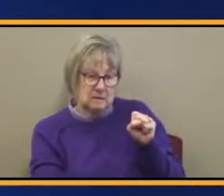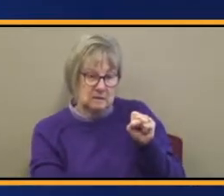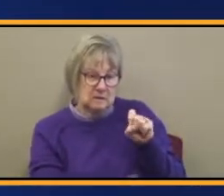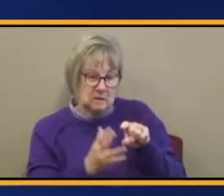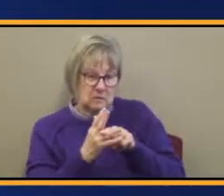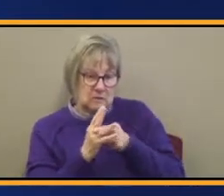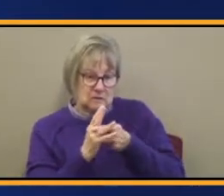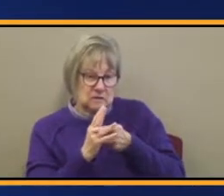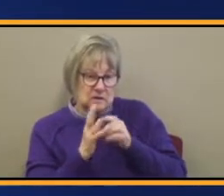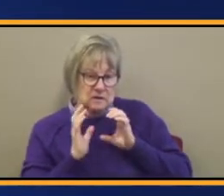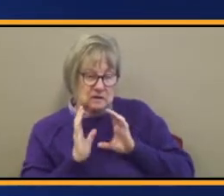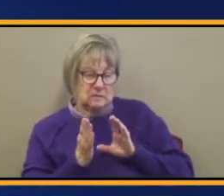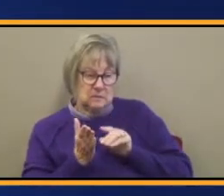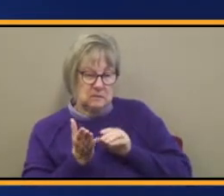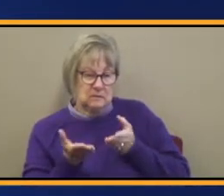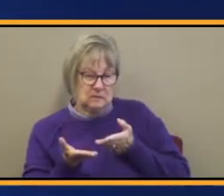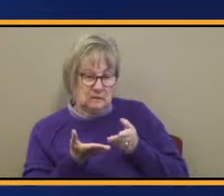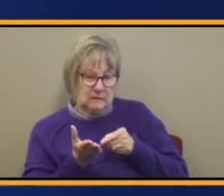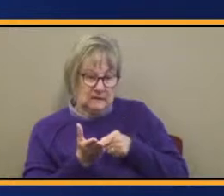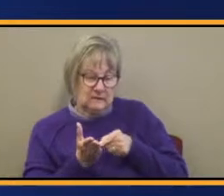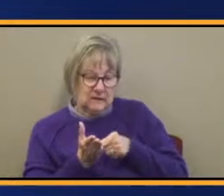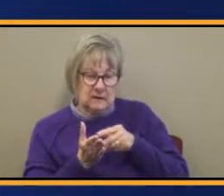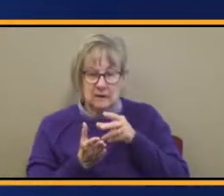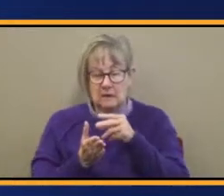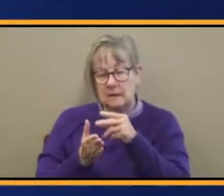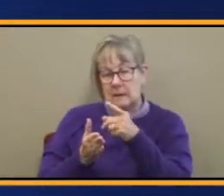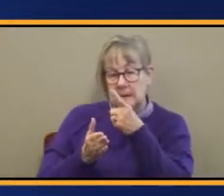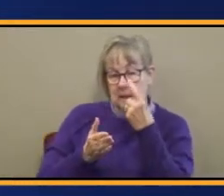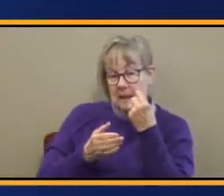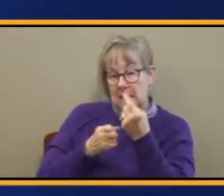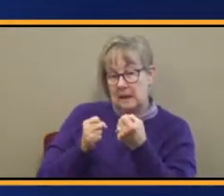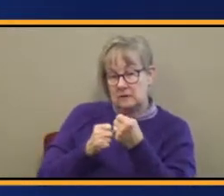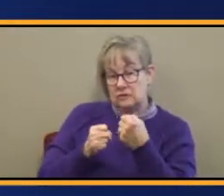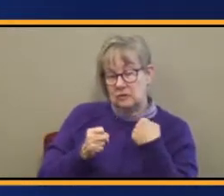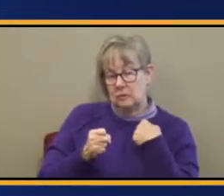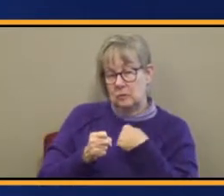service base? So we, like you said, was saying last year, we did